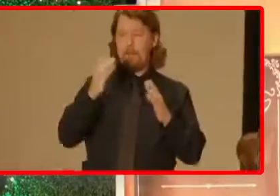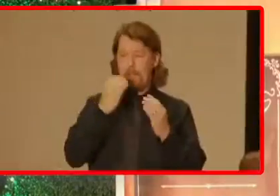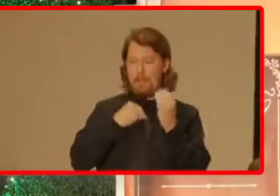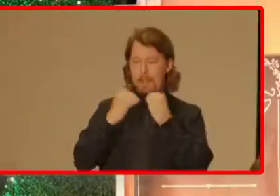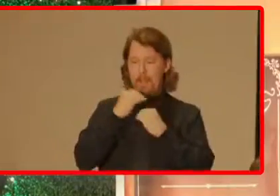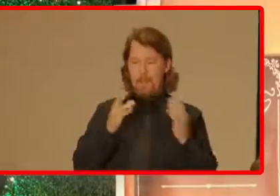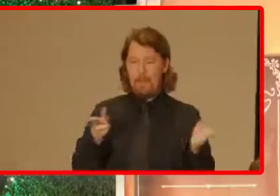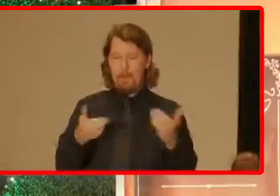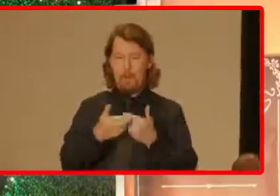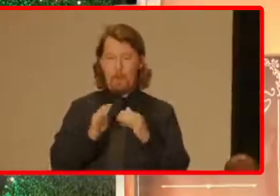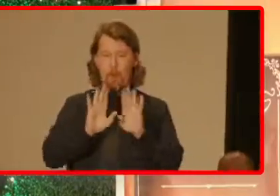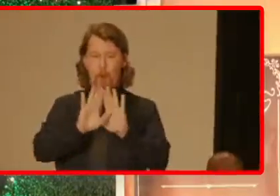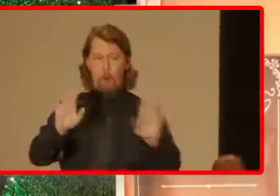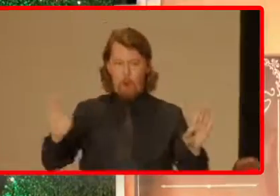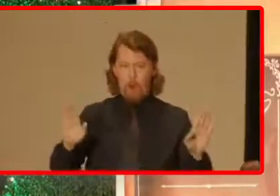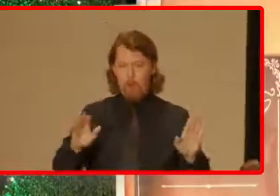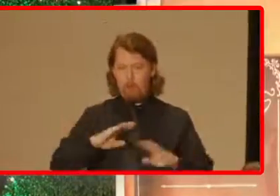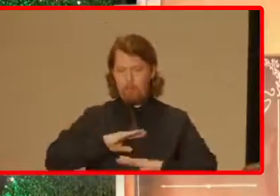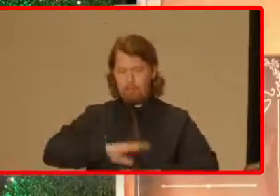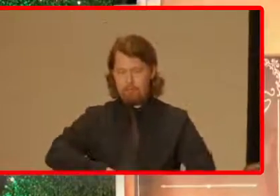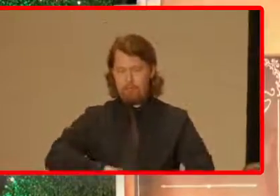out, and it's good.